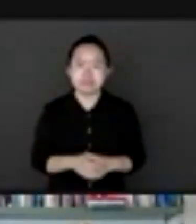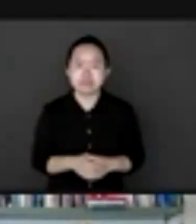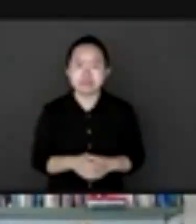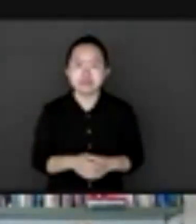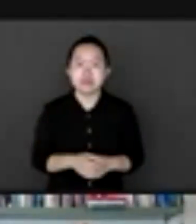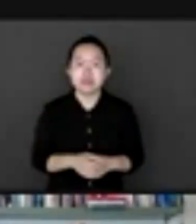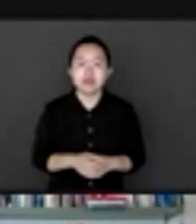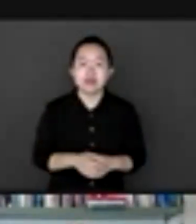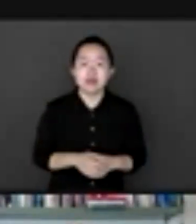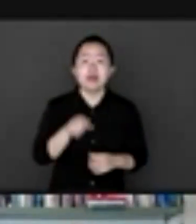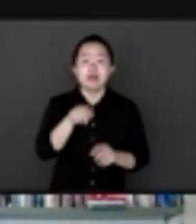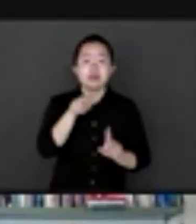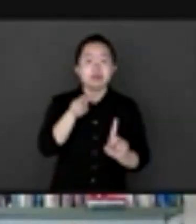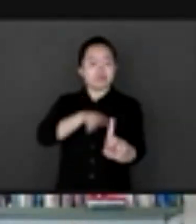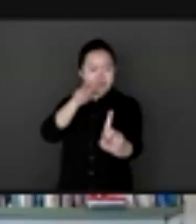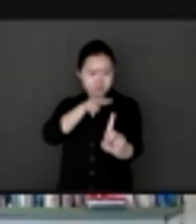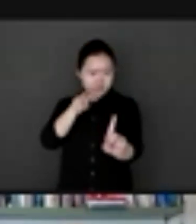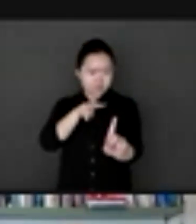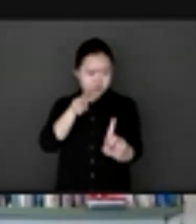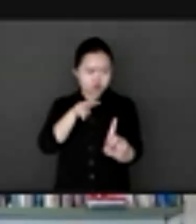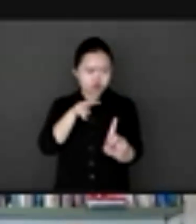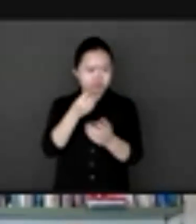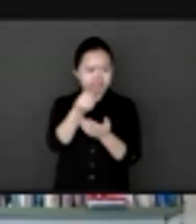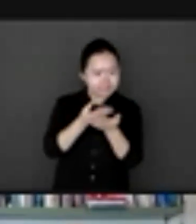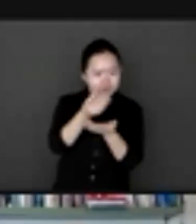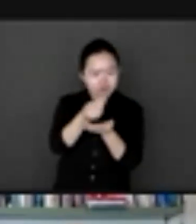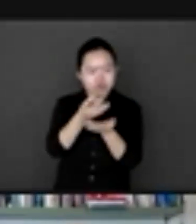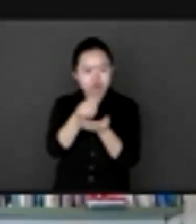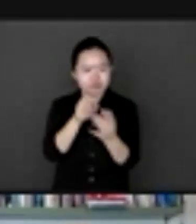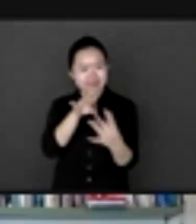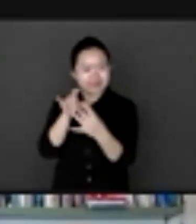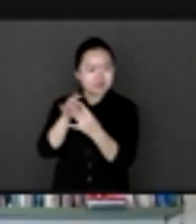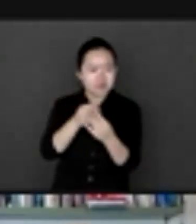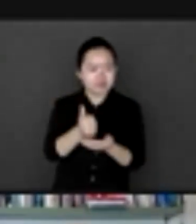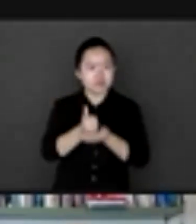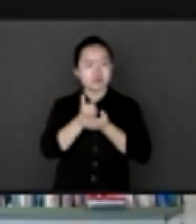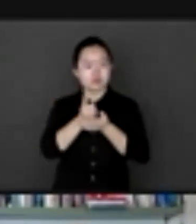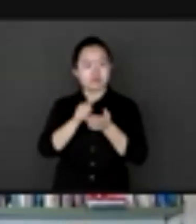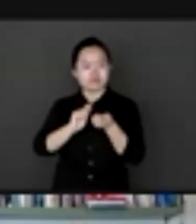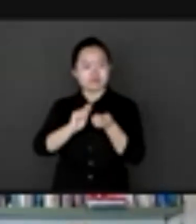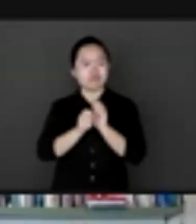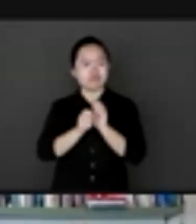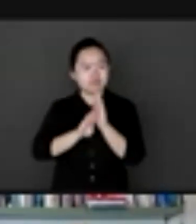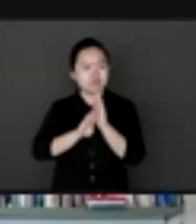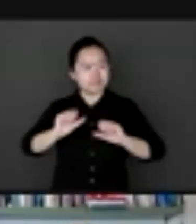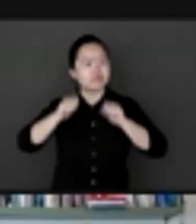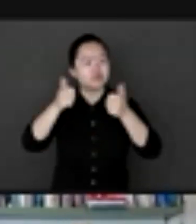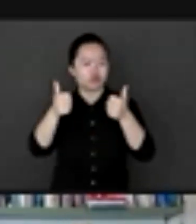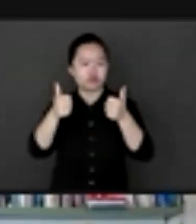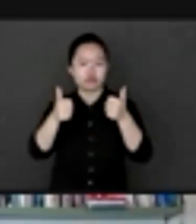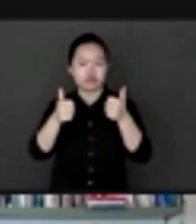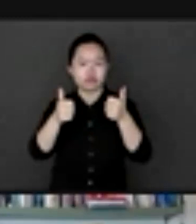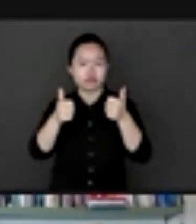the context counts a lot, but we learned in the last few years that some of the most common errors maybe could be prevented